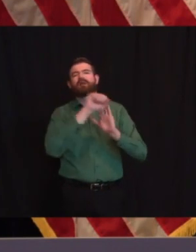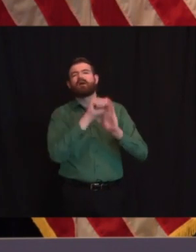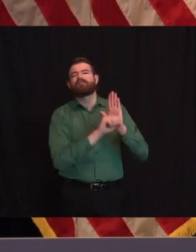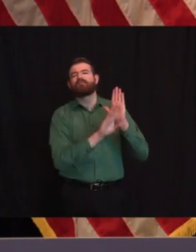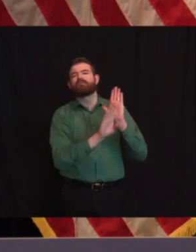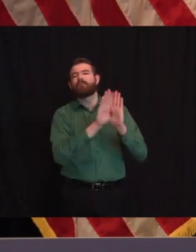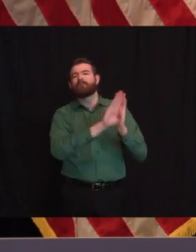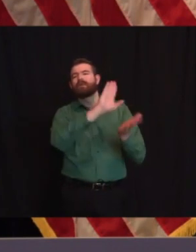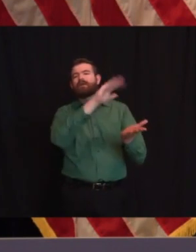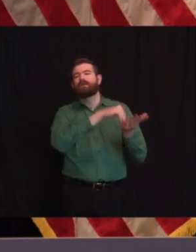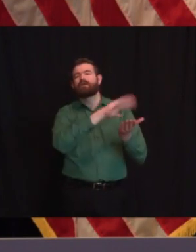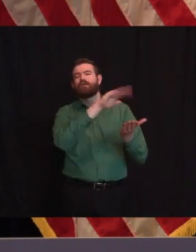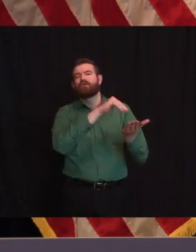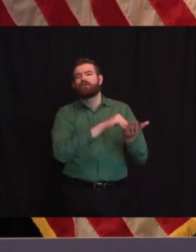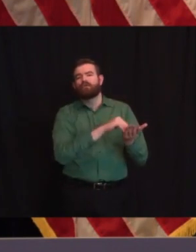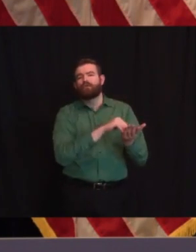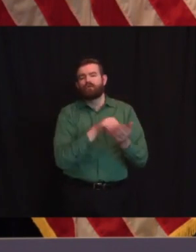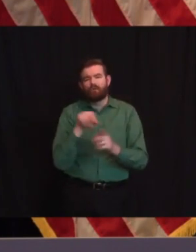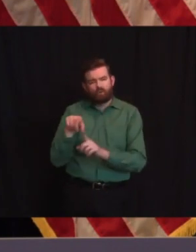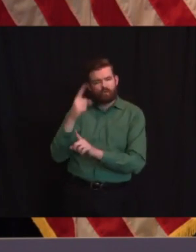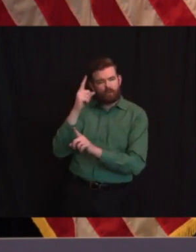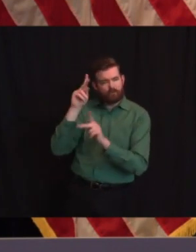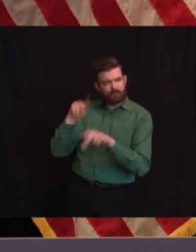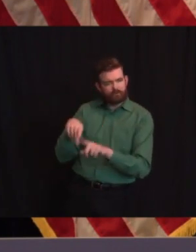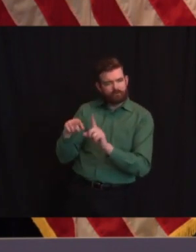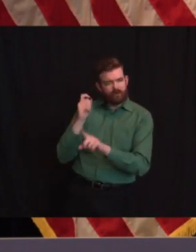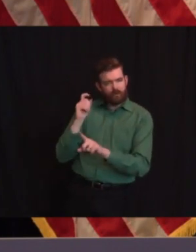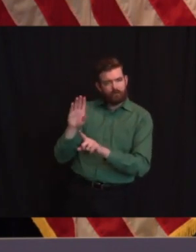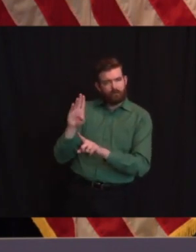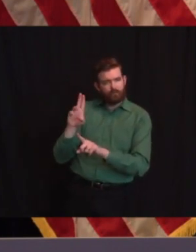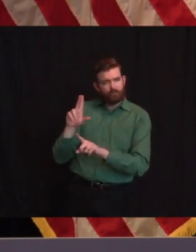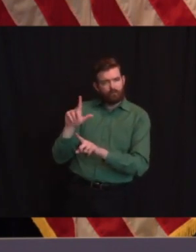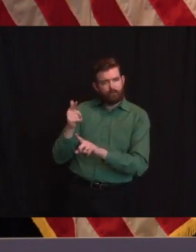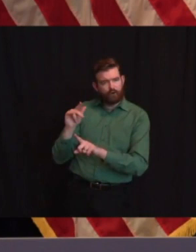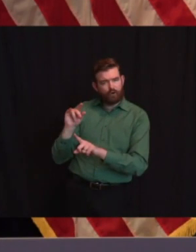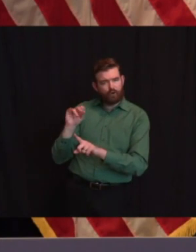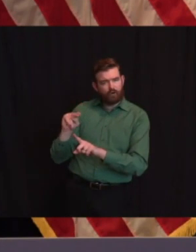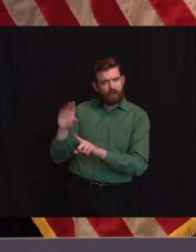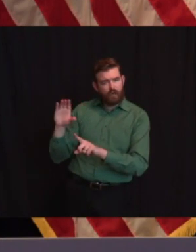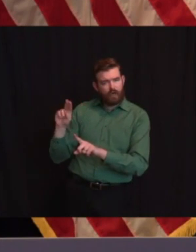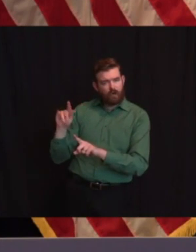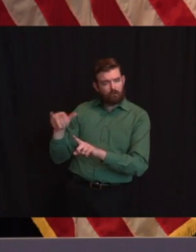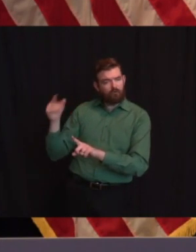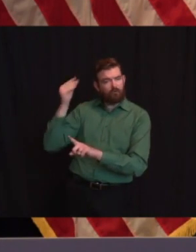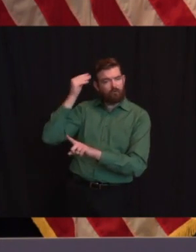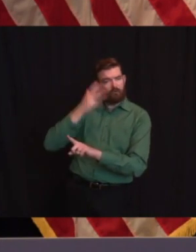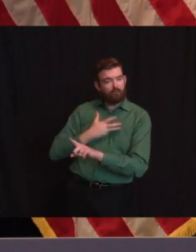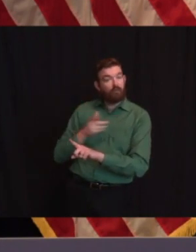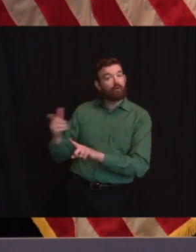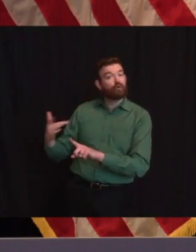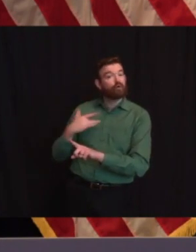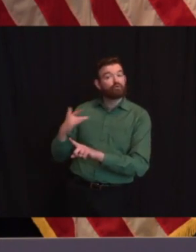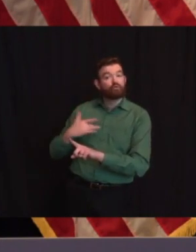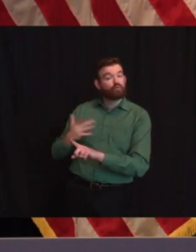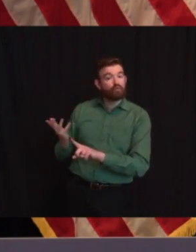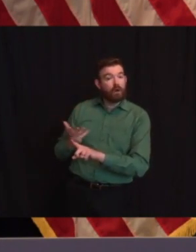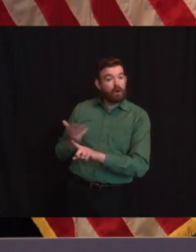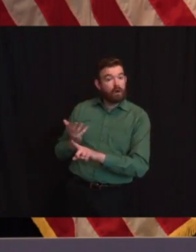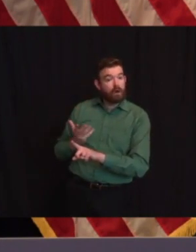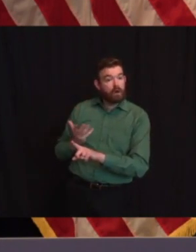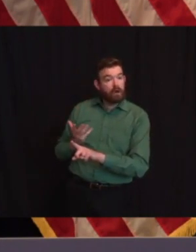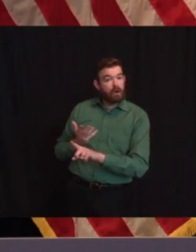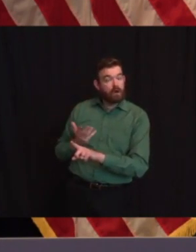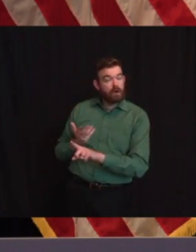Burlington County spokesman told me Thursday that the county has elevated their concerns about the center,